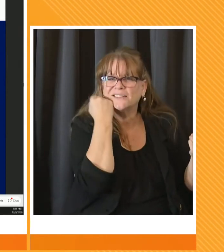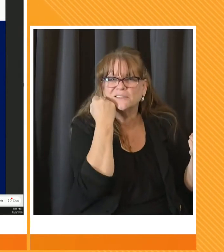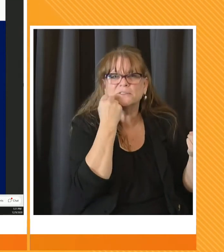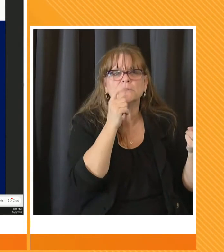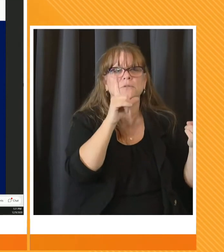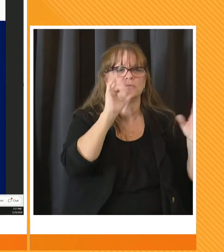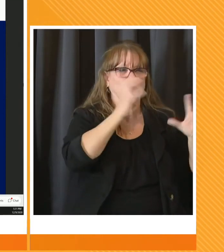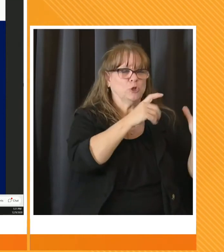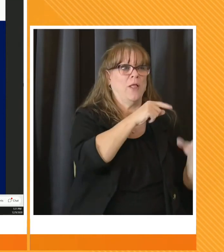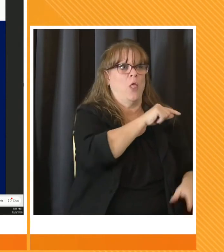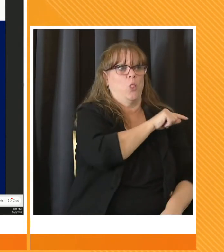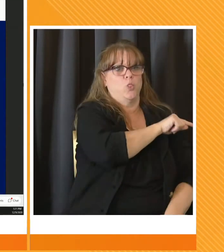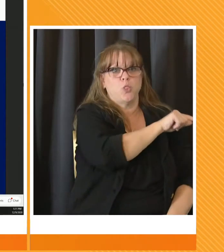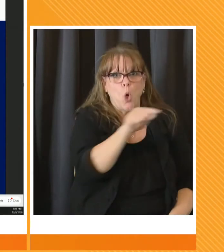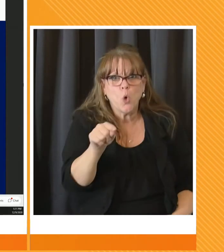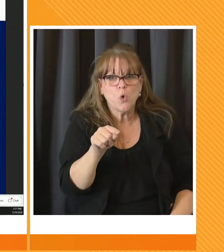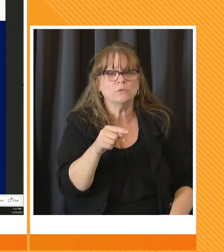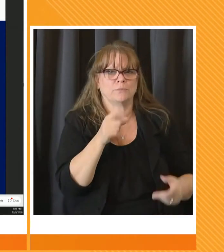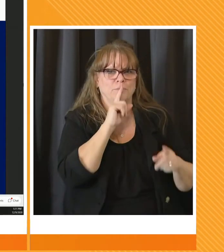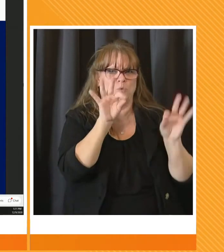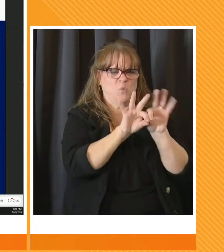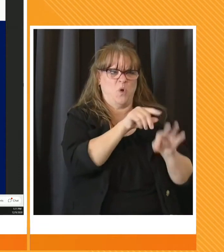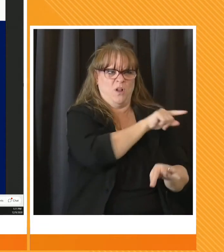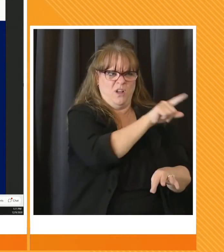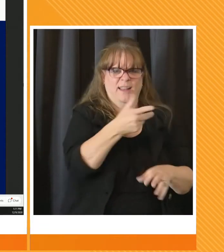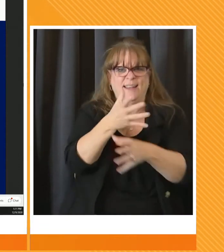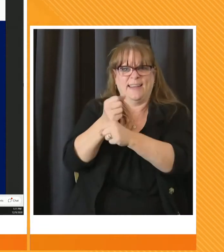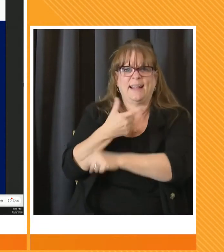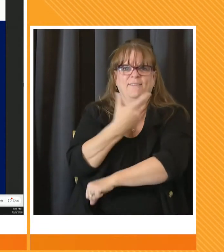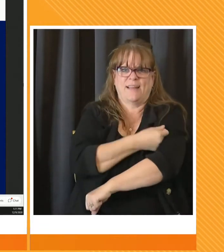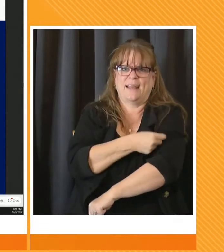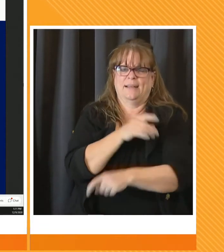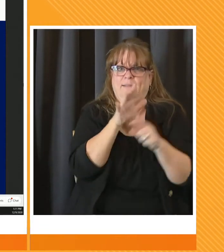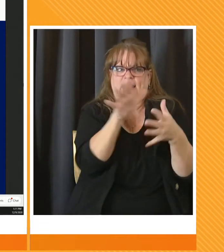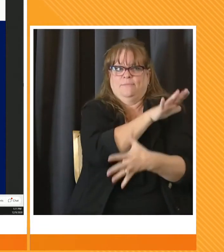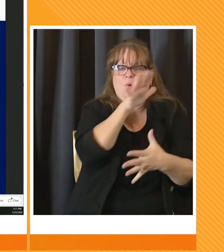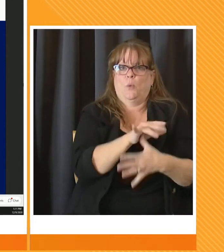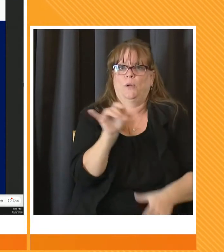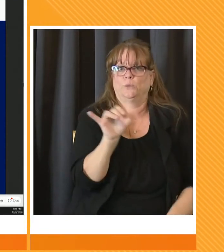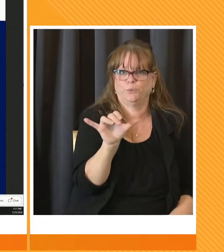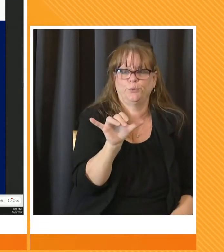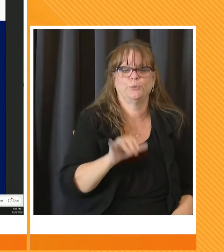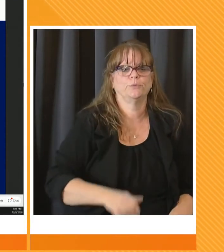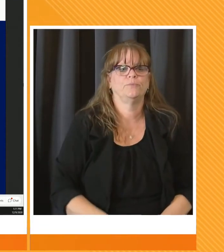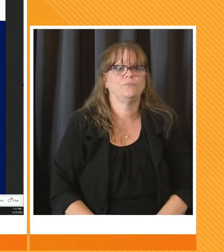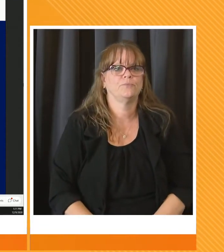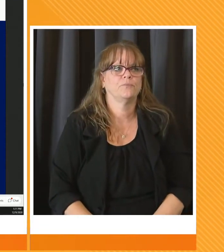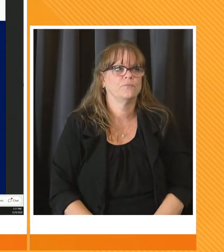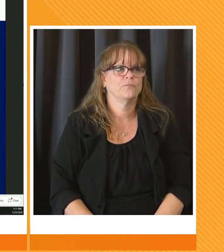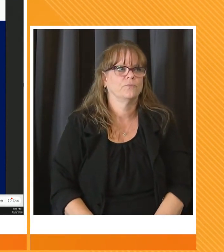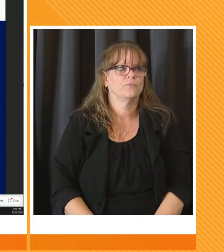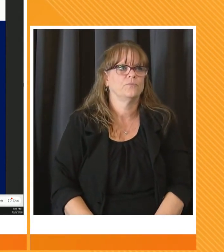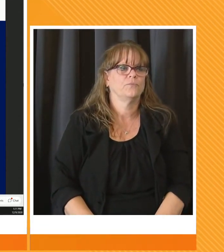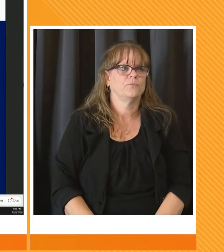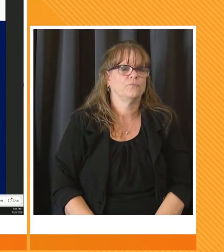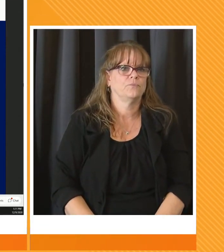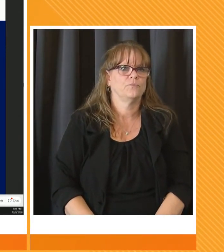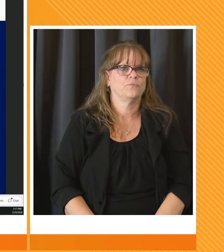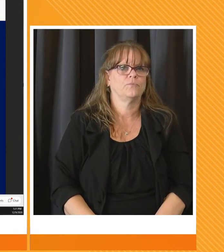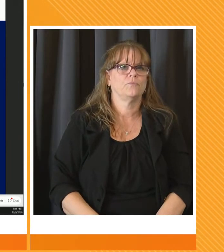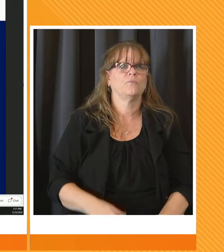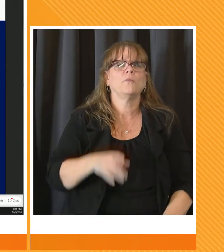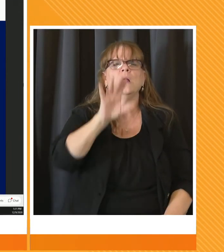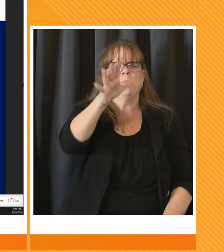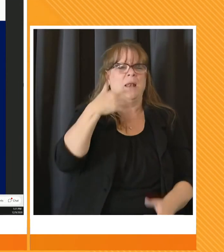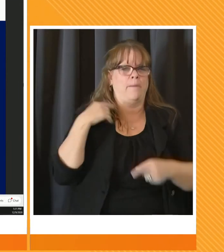But here's a little bit more granularity on the Pfizer vaccine that we anticipate